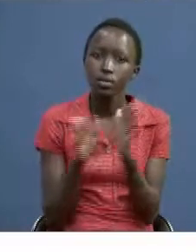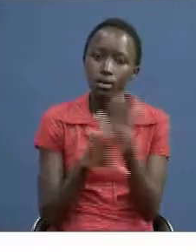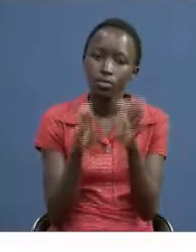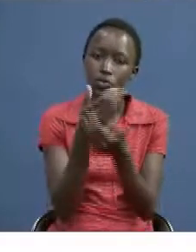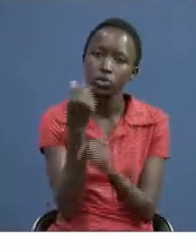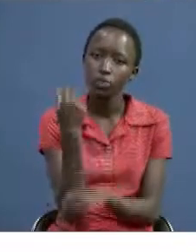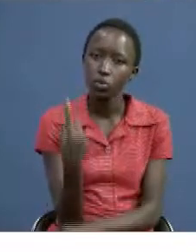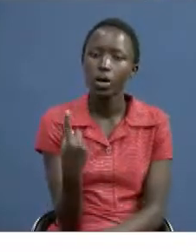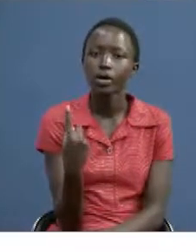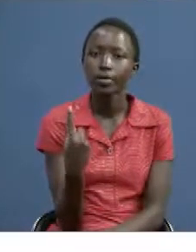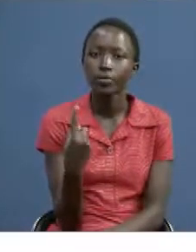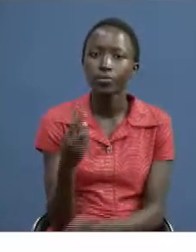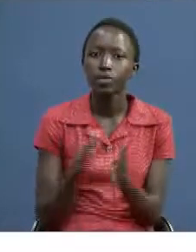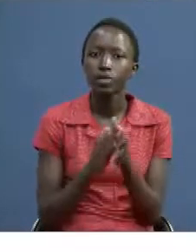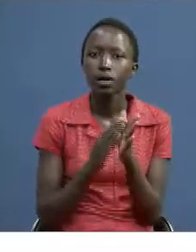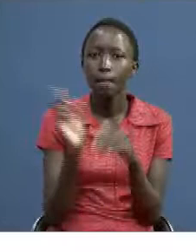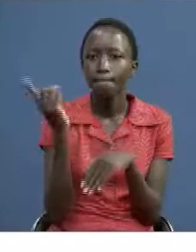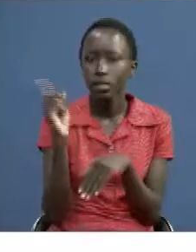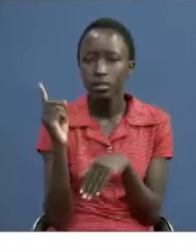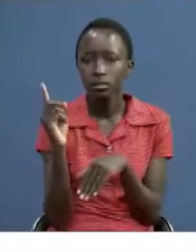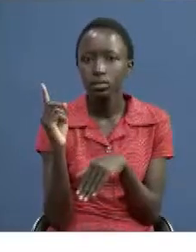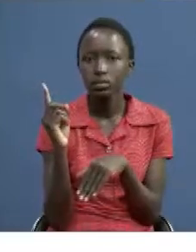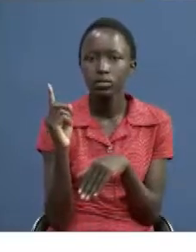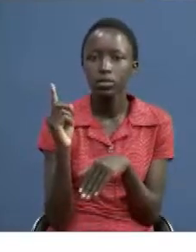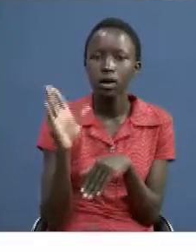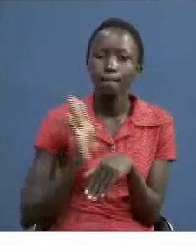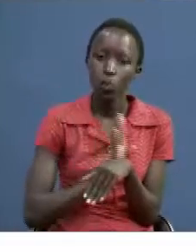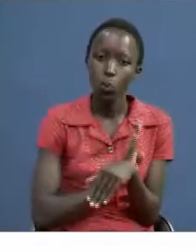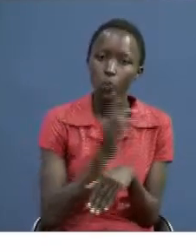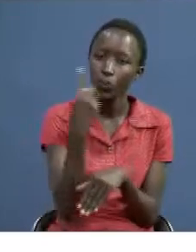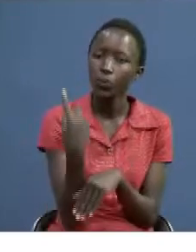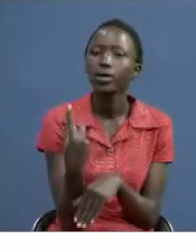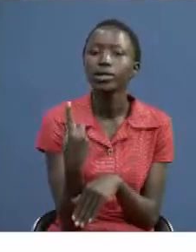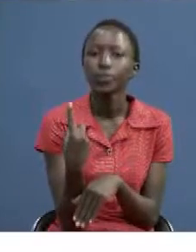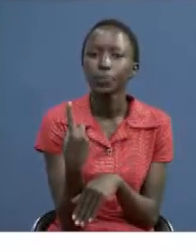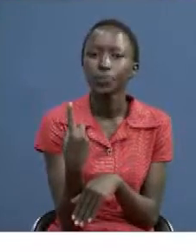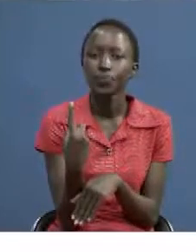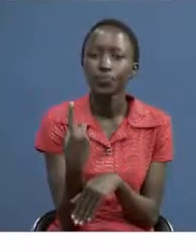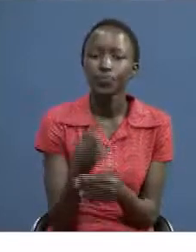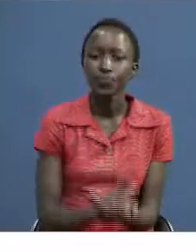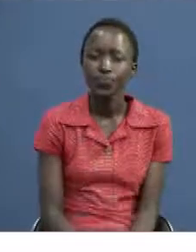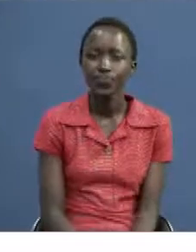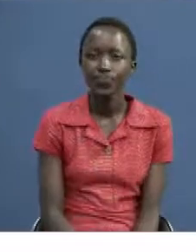deputy ni moja, cabinet ama mawaziri, baraza la mawaziri ni moja,